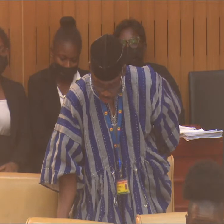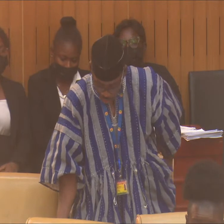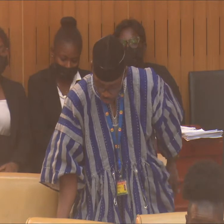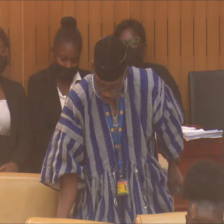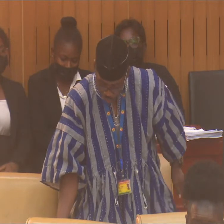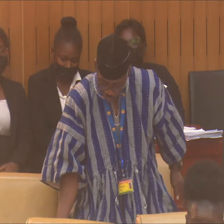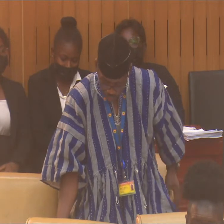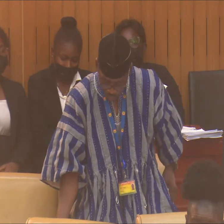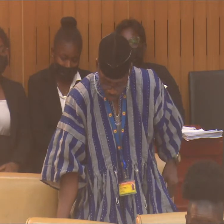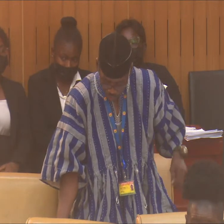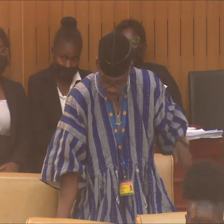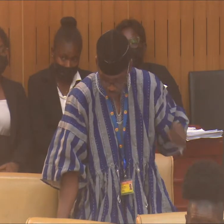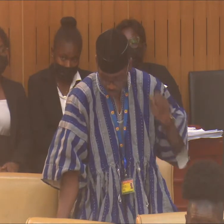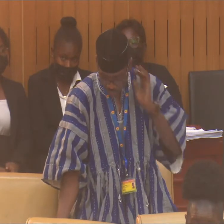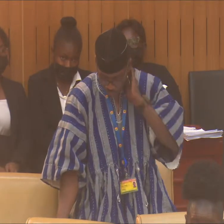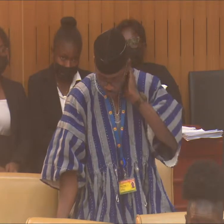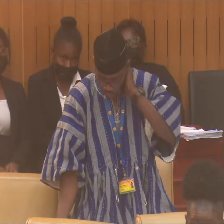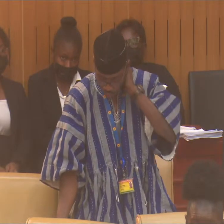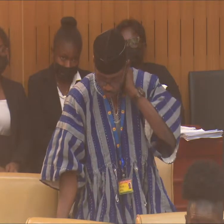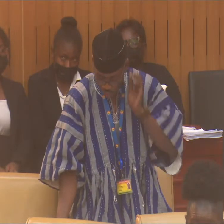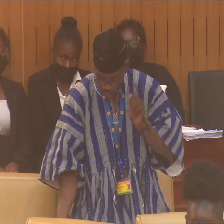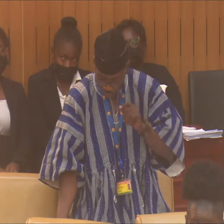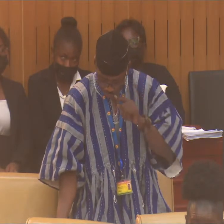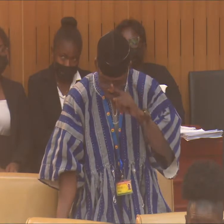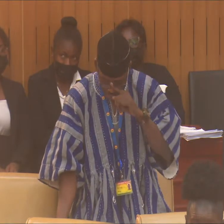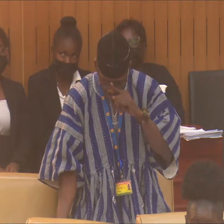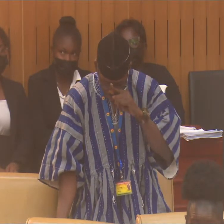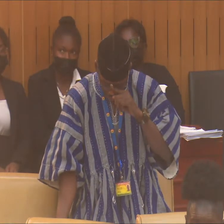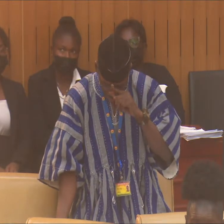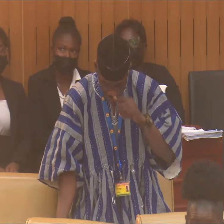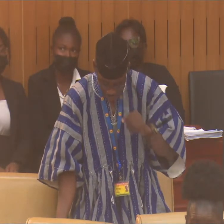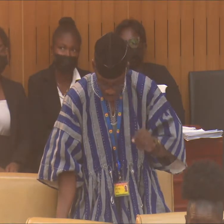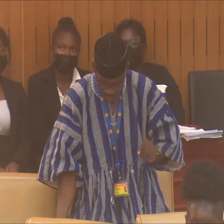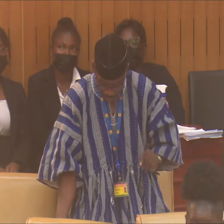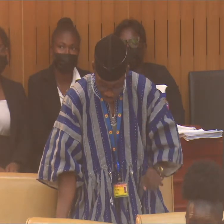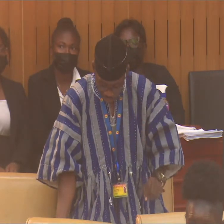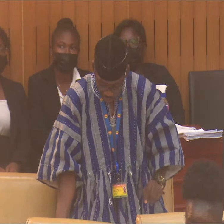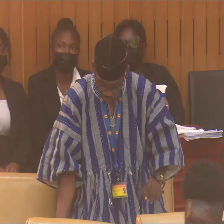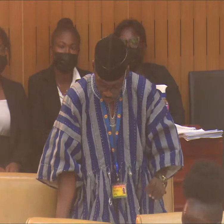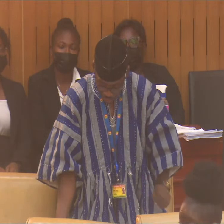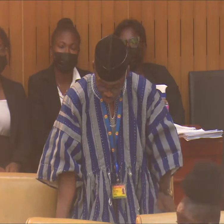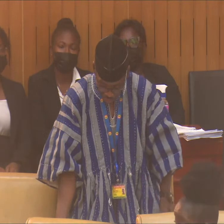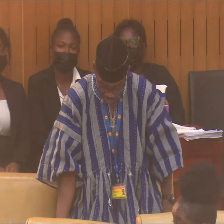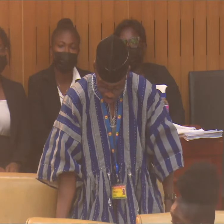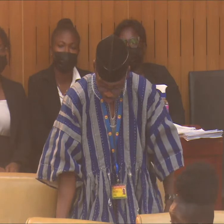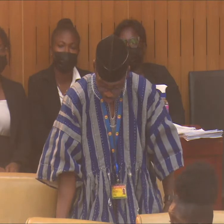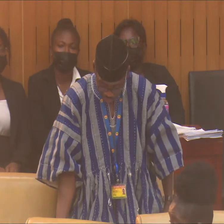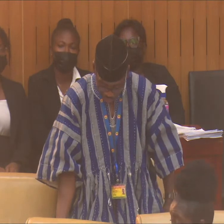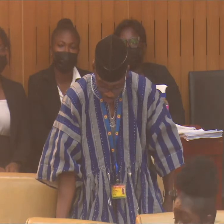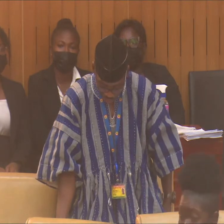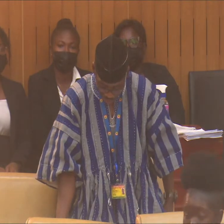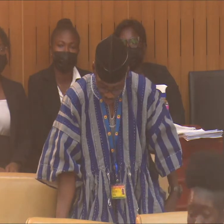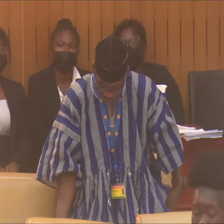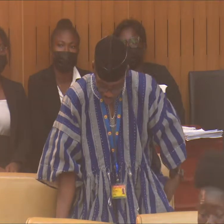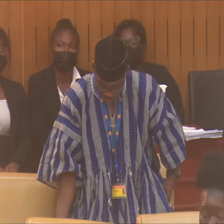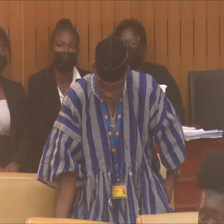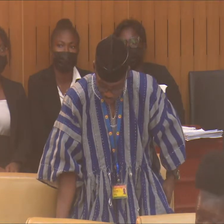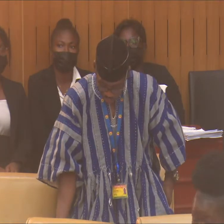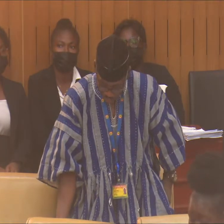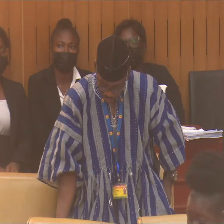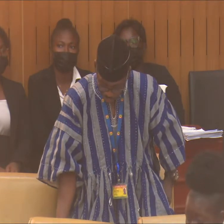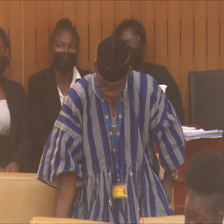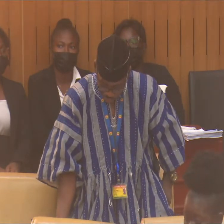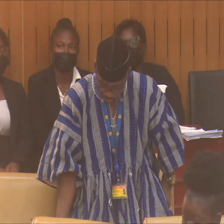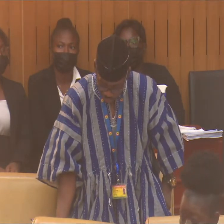engineering, procurement and construction contract between the Government of Ghana and